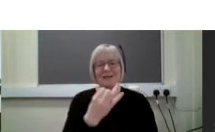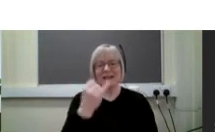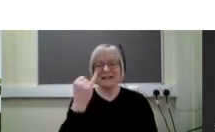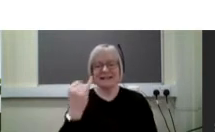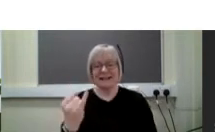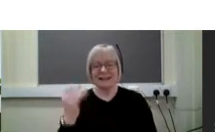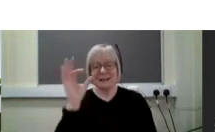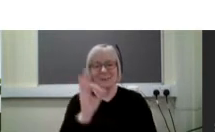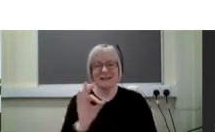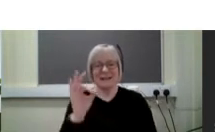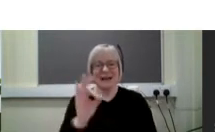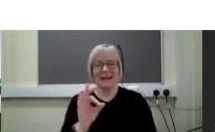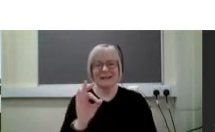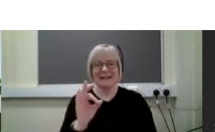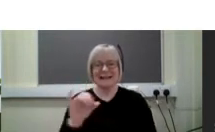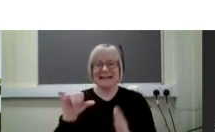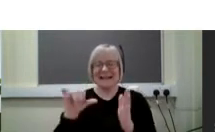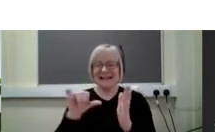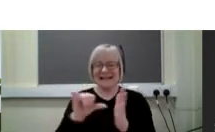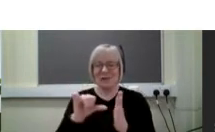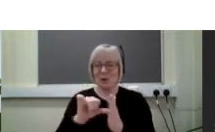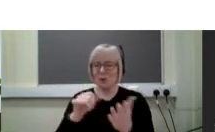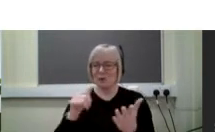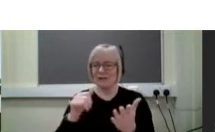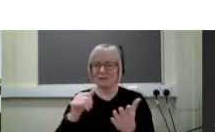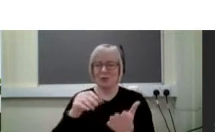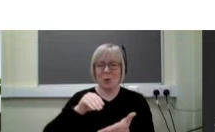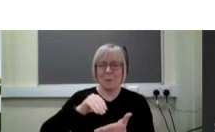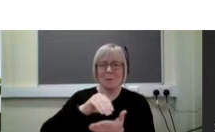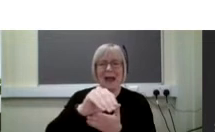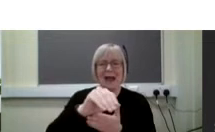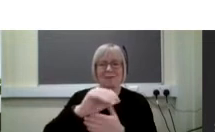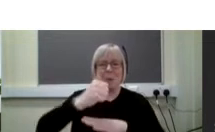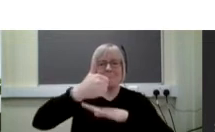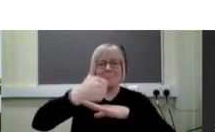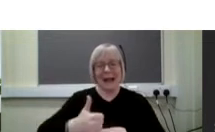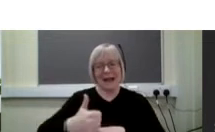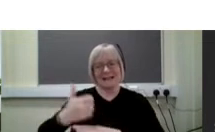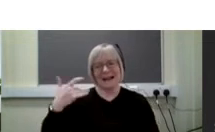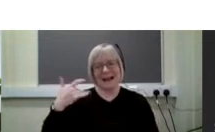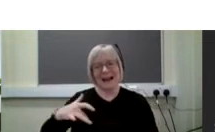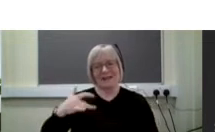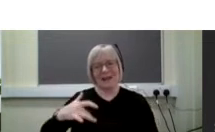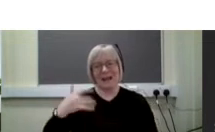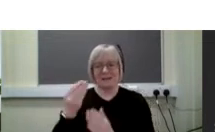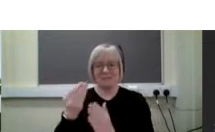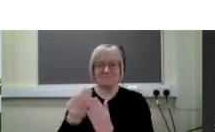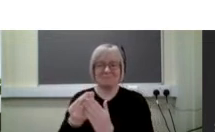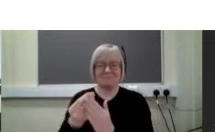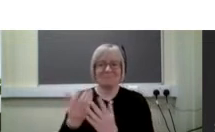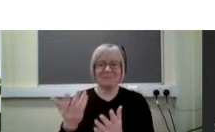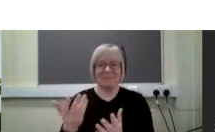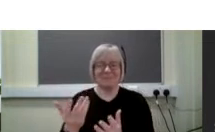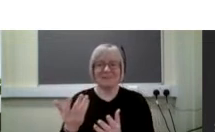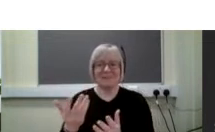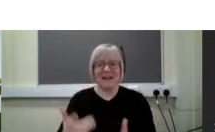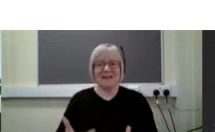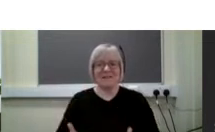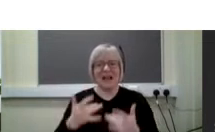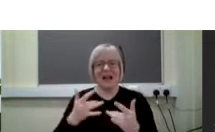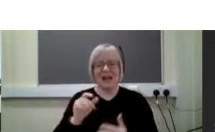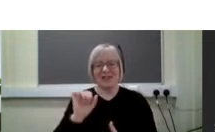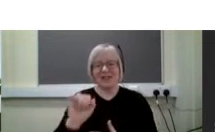76% had a difficulty in paying for basic living expenses, and they felt that their